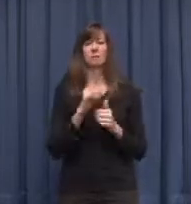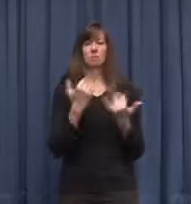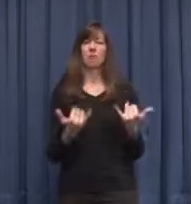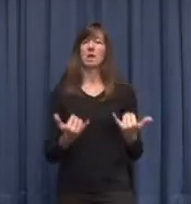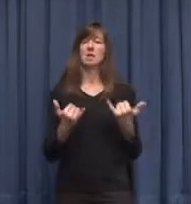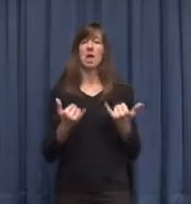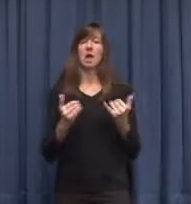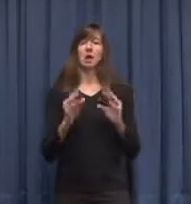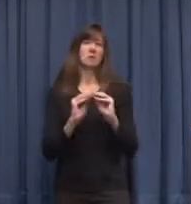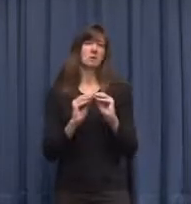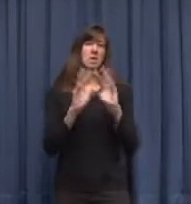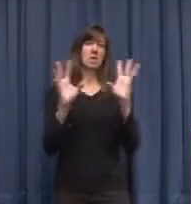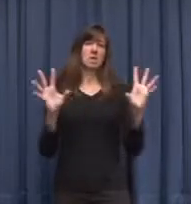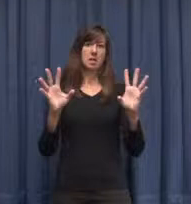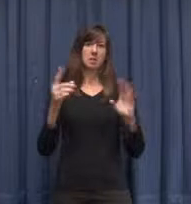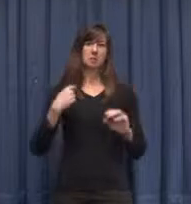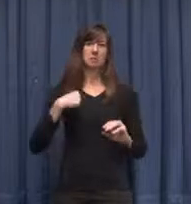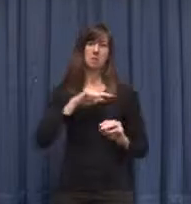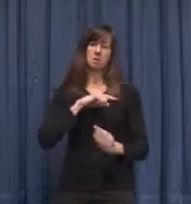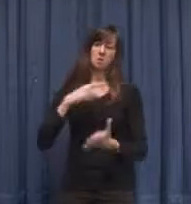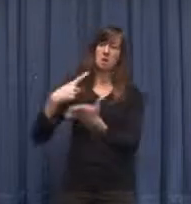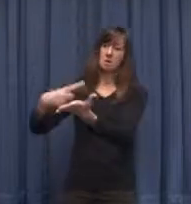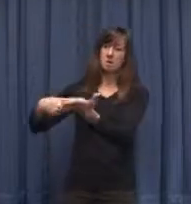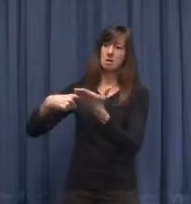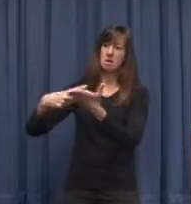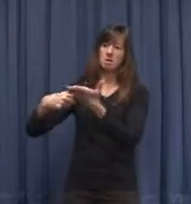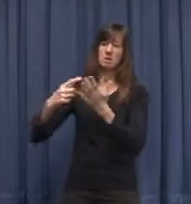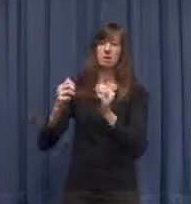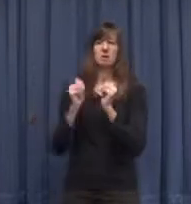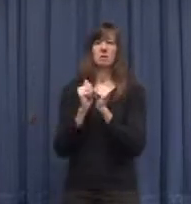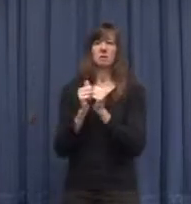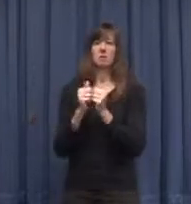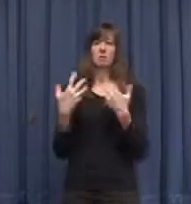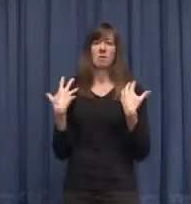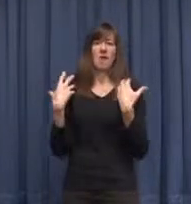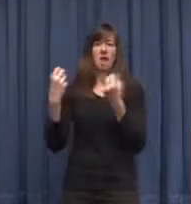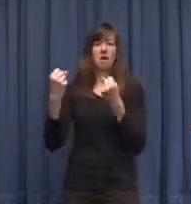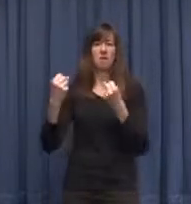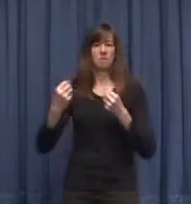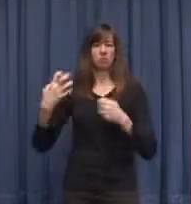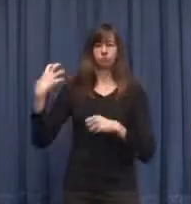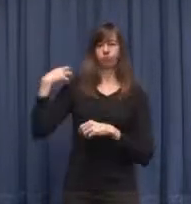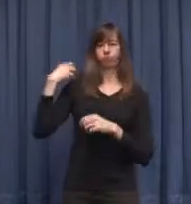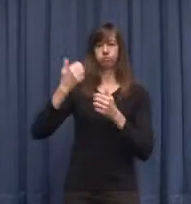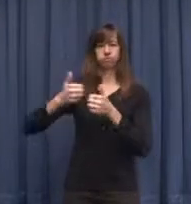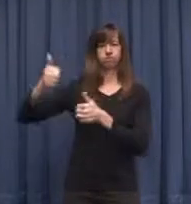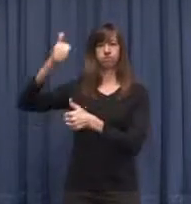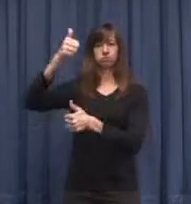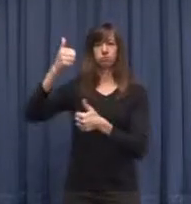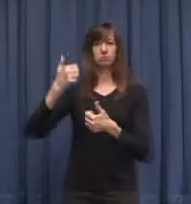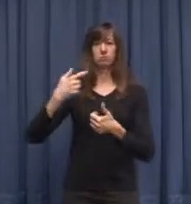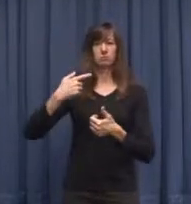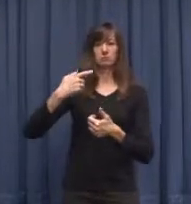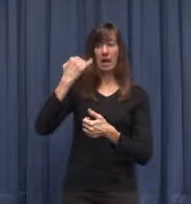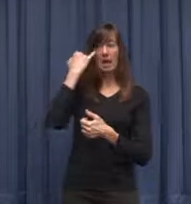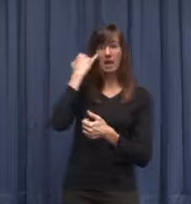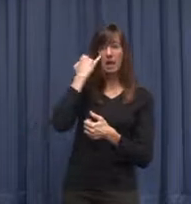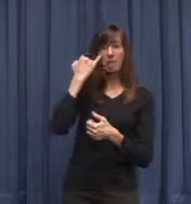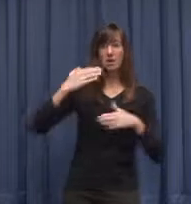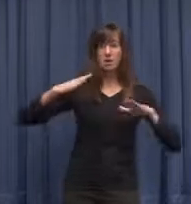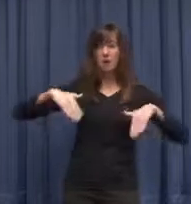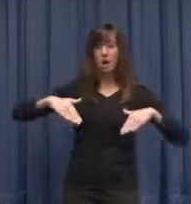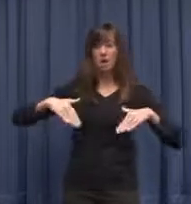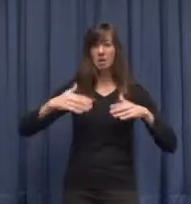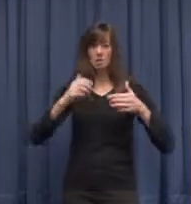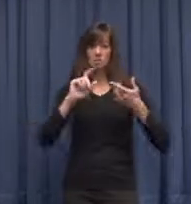our health experts that if we don't radically change the trajectory here, we're going to really, heading into